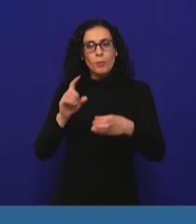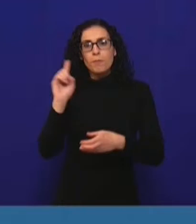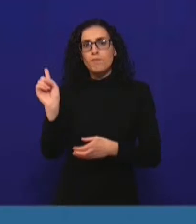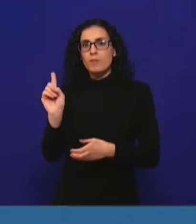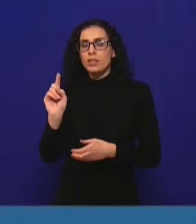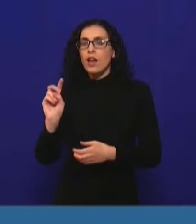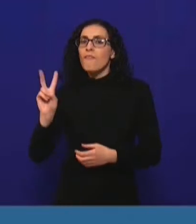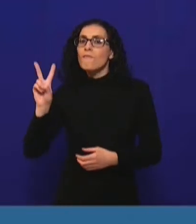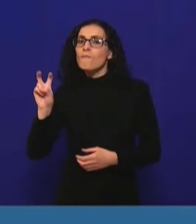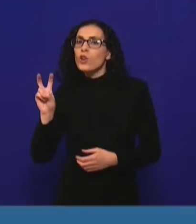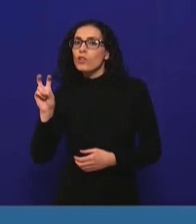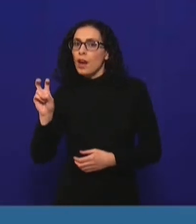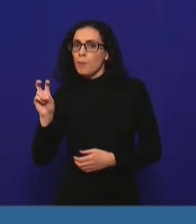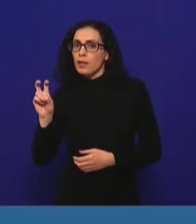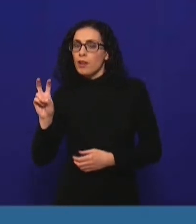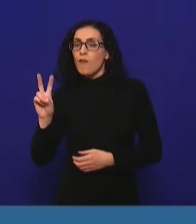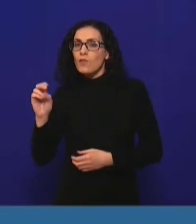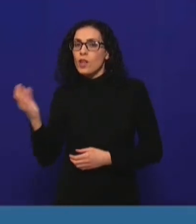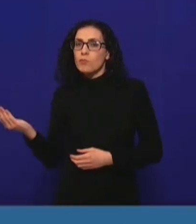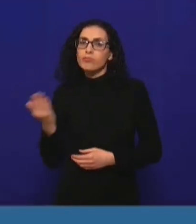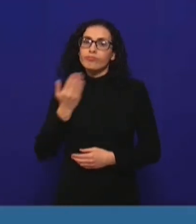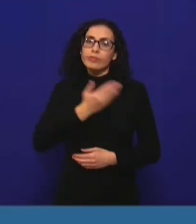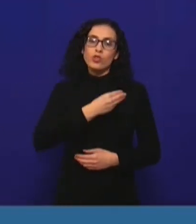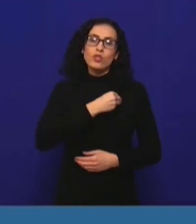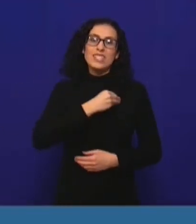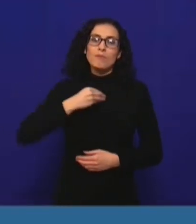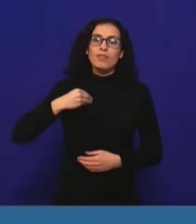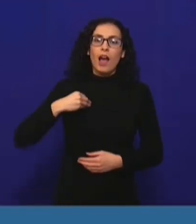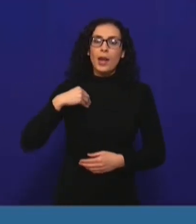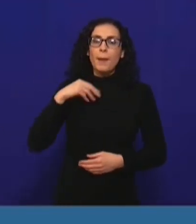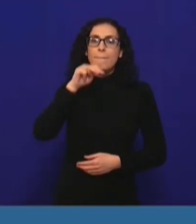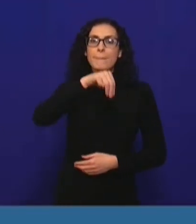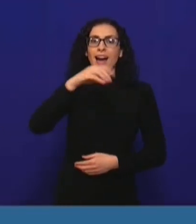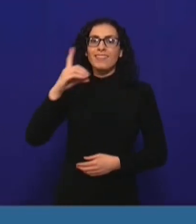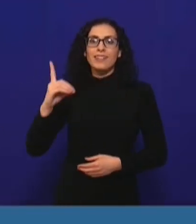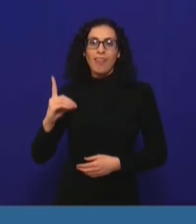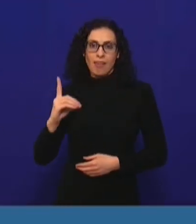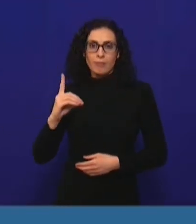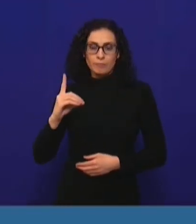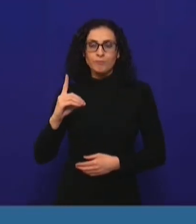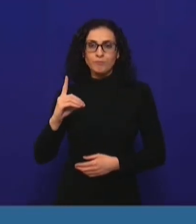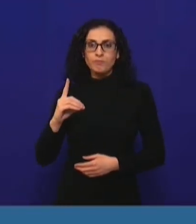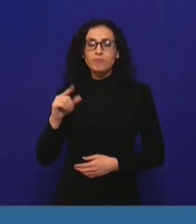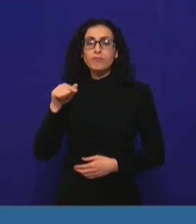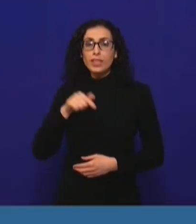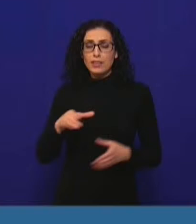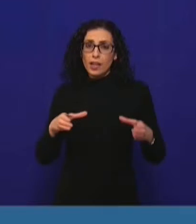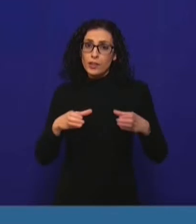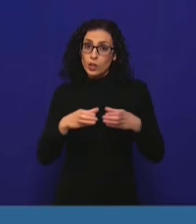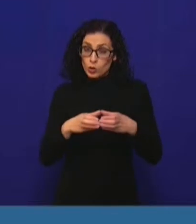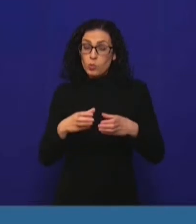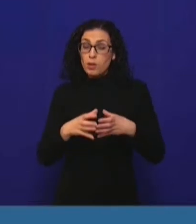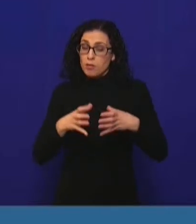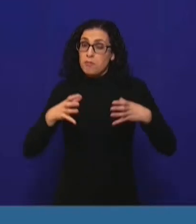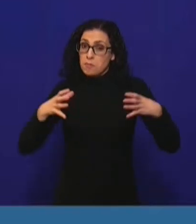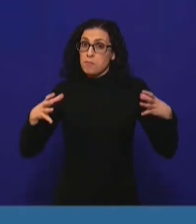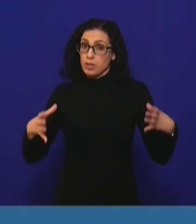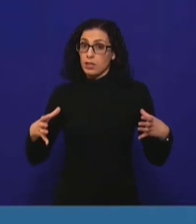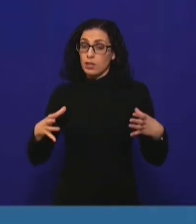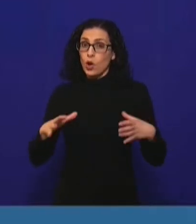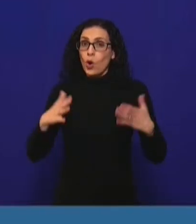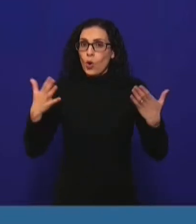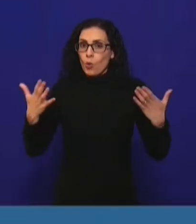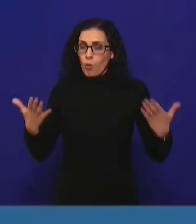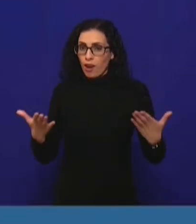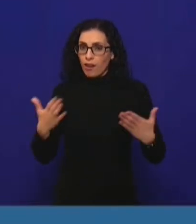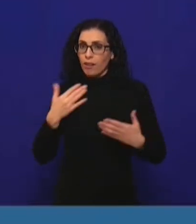qegħdin jitlaqmu Mater Day u dawn kollha qegħdin nibatu għalikom. Fakkarkom li dan huwa grupp pjuttost li huwa kbir u allura